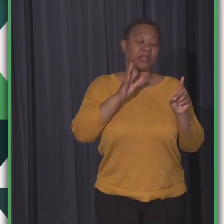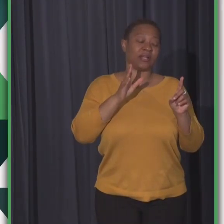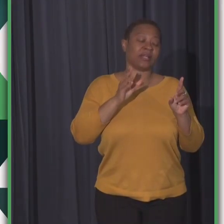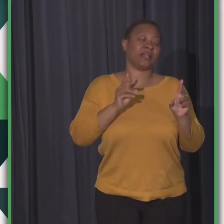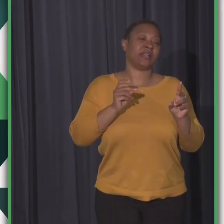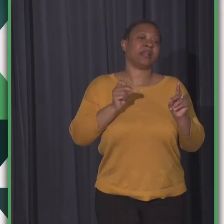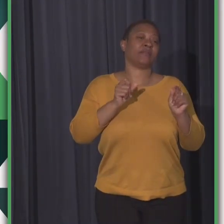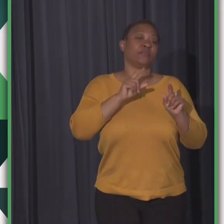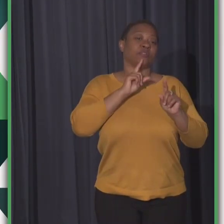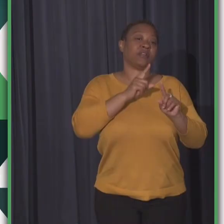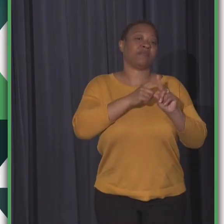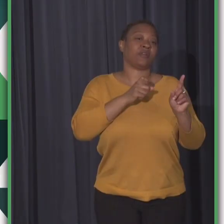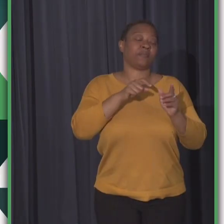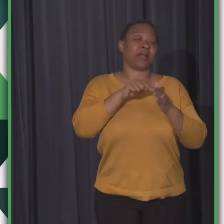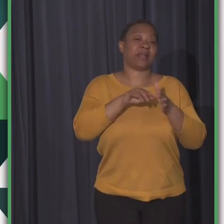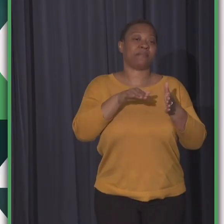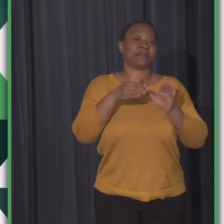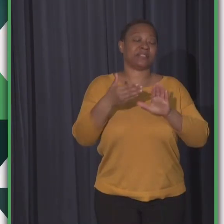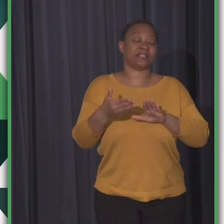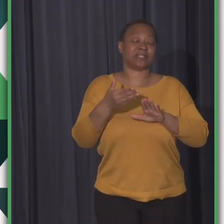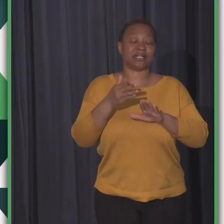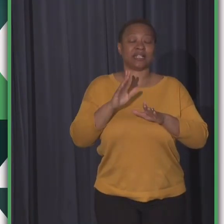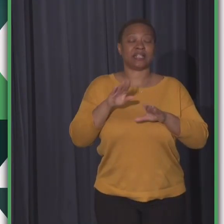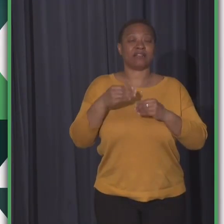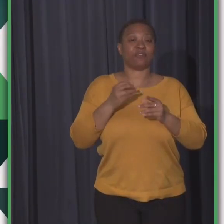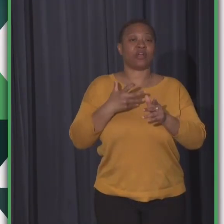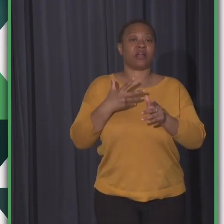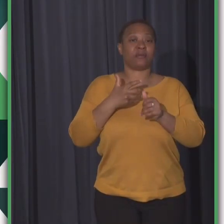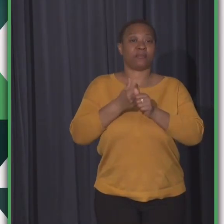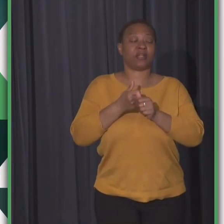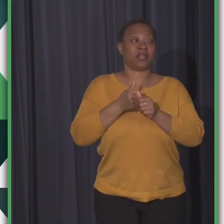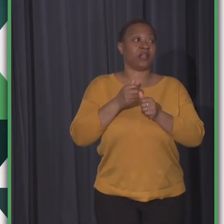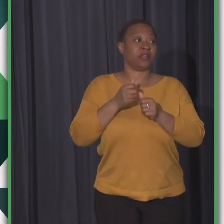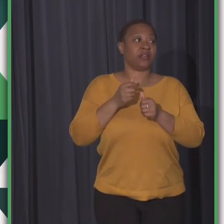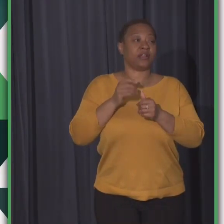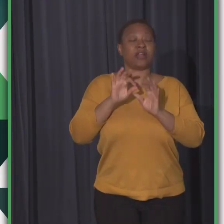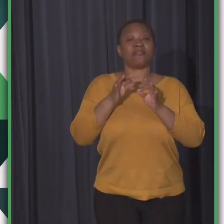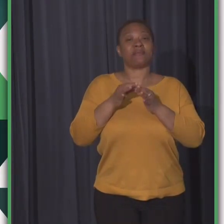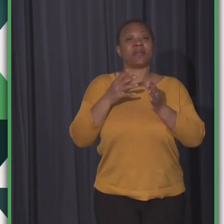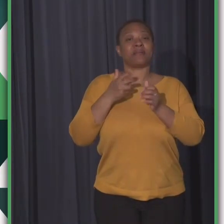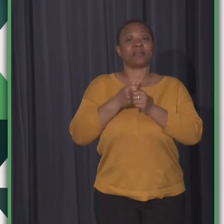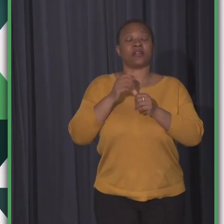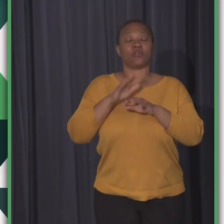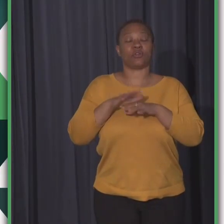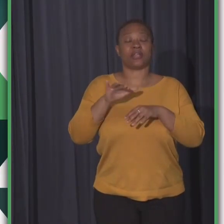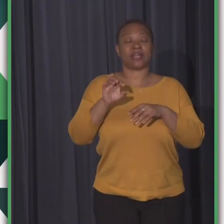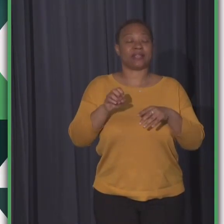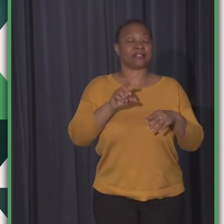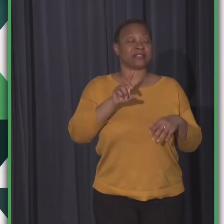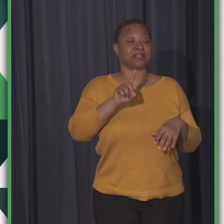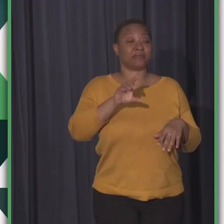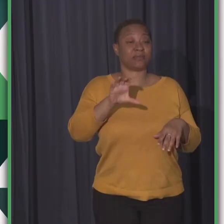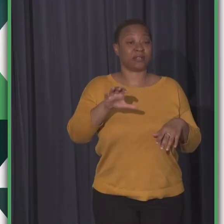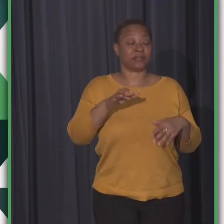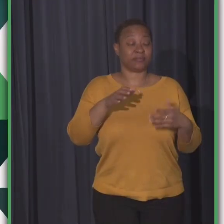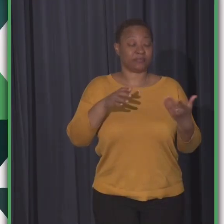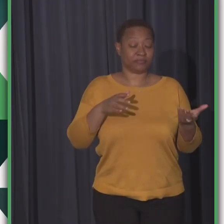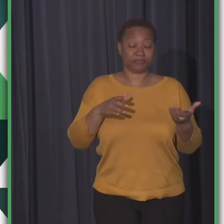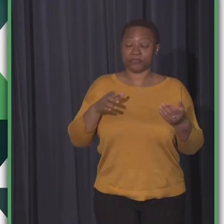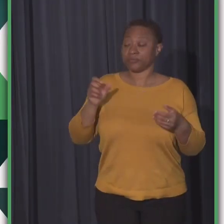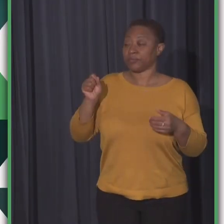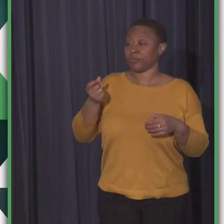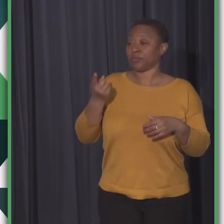expeditious response from homicide and give you an update, your family the update on the case. Deputy Chief. Yes. Could one of